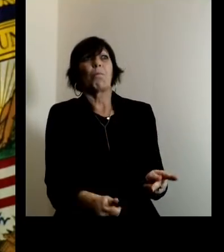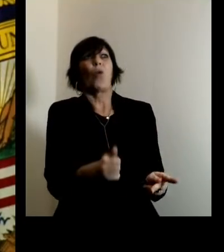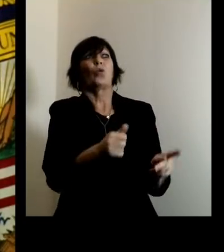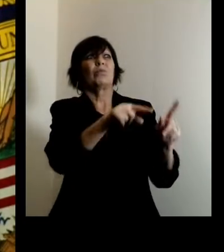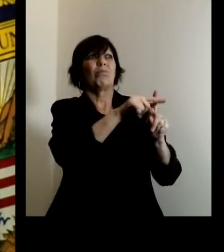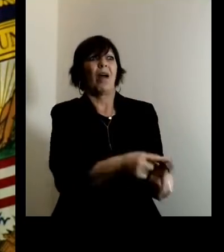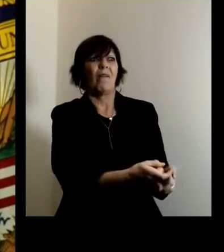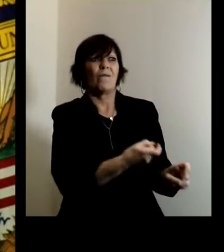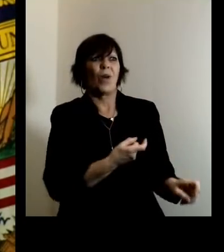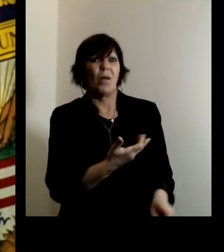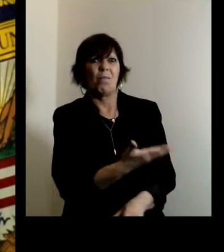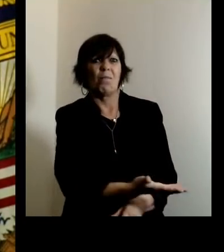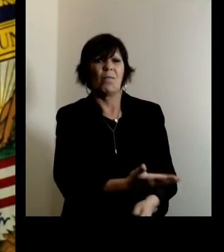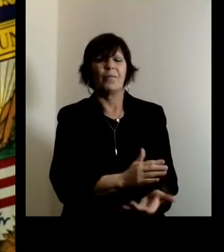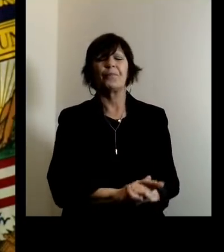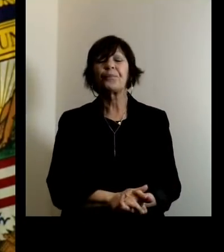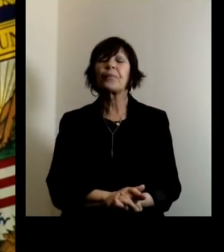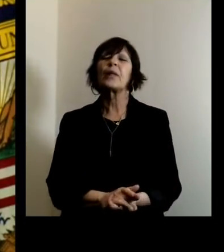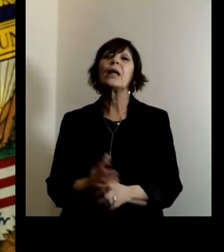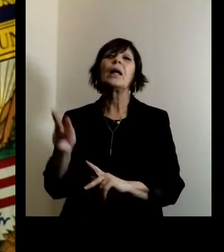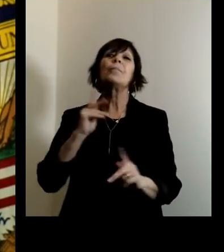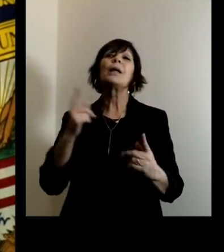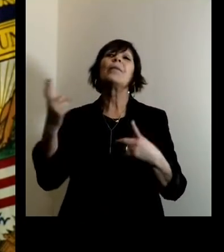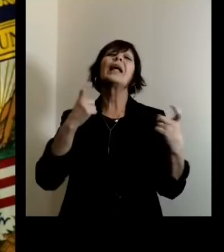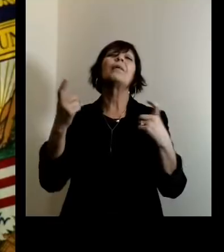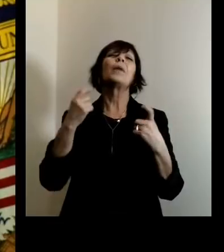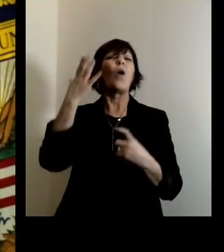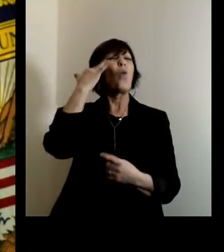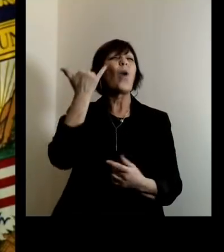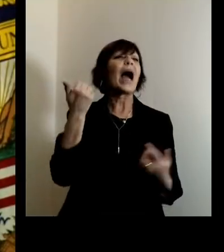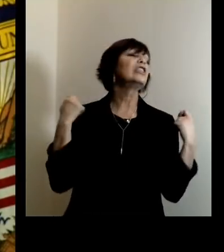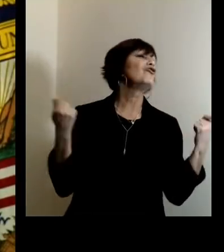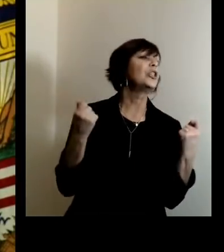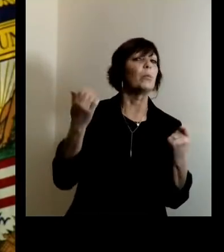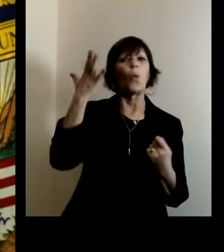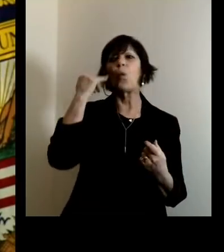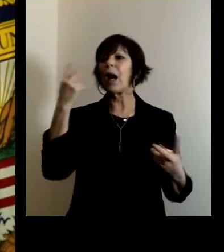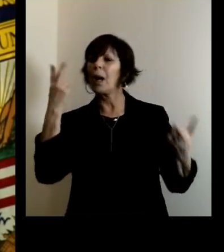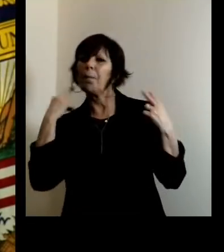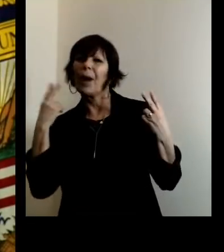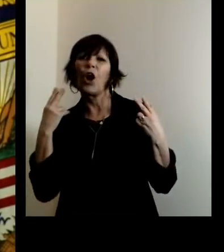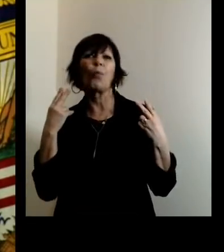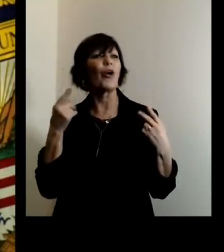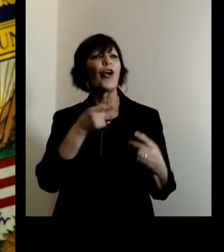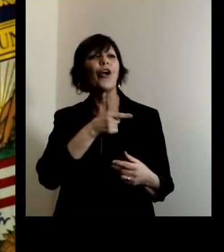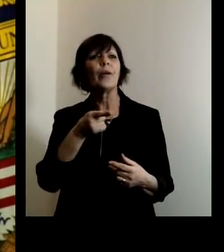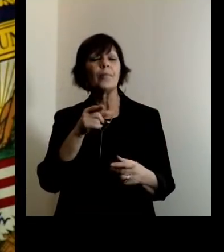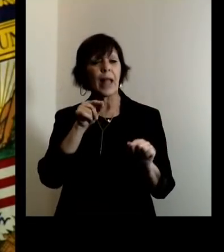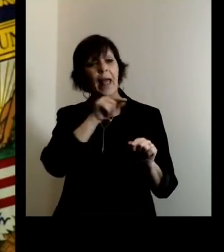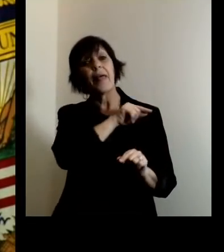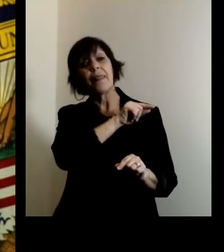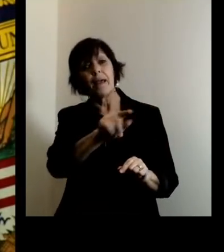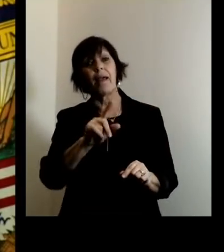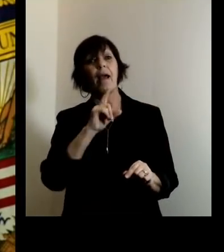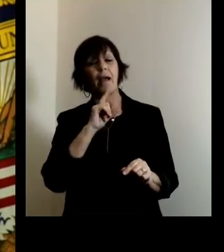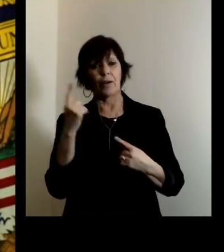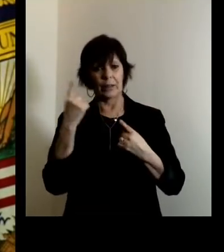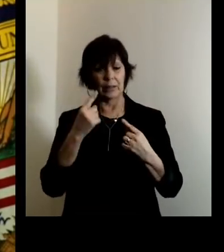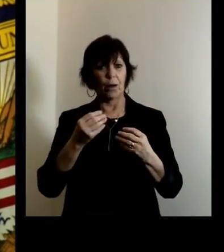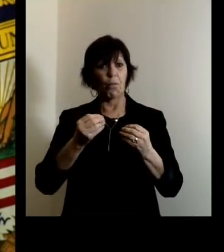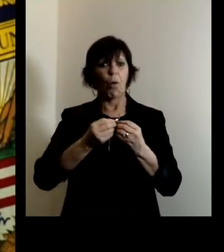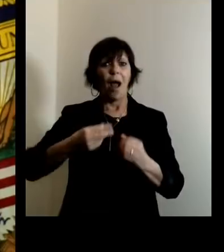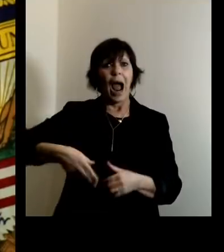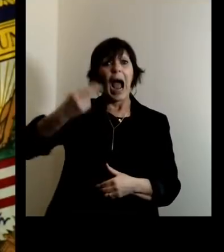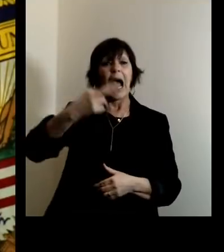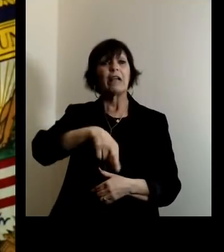things that when people have been asking why barbershops, beauty parlors, gyms, they are considered at a higher risk of transmission. We do